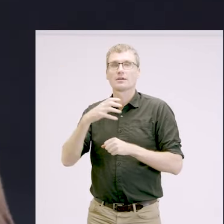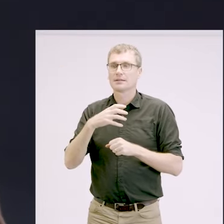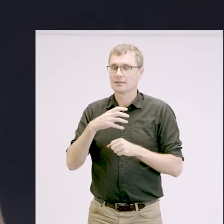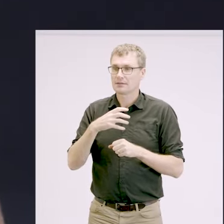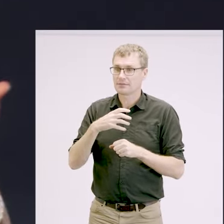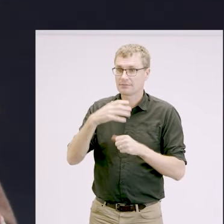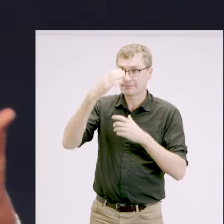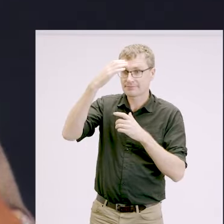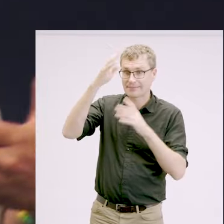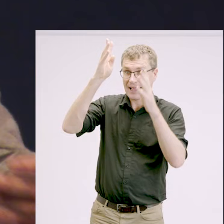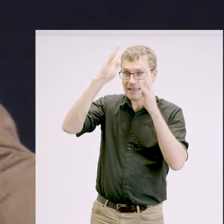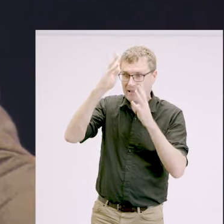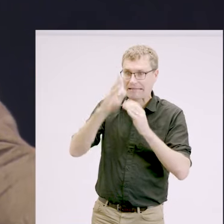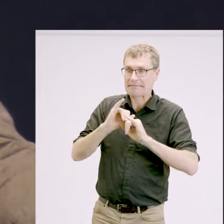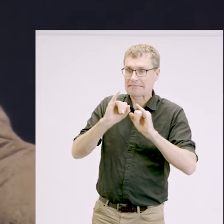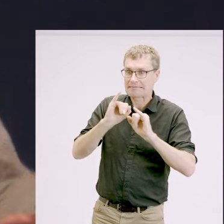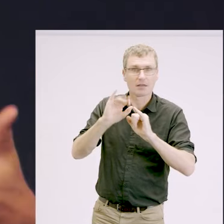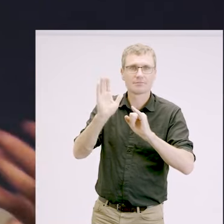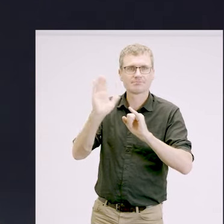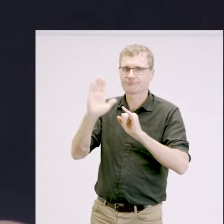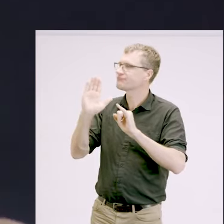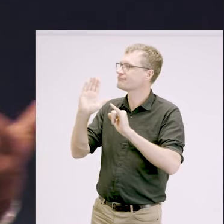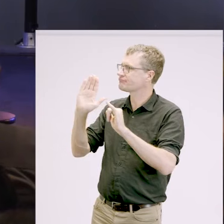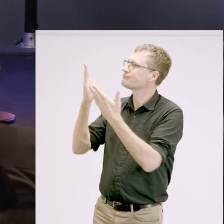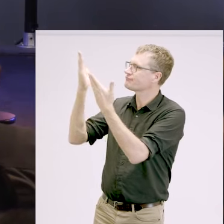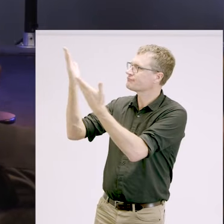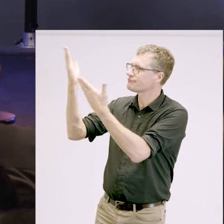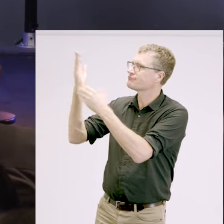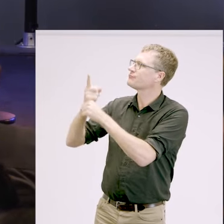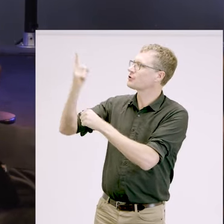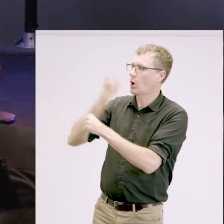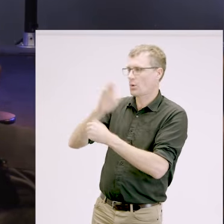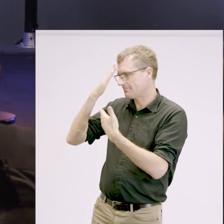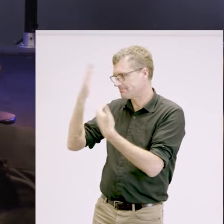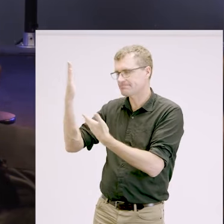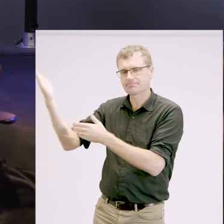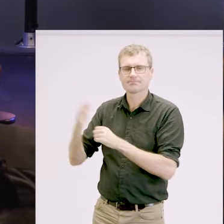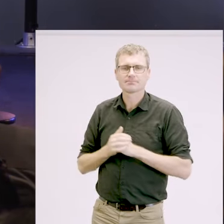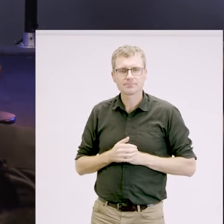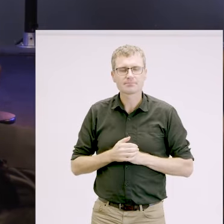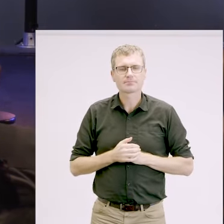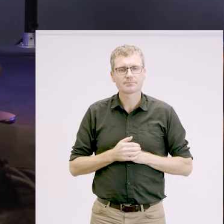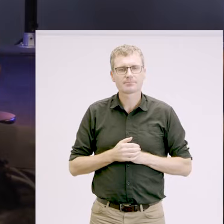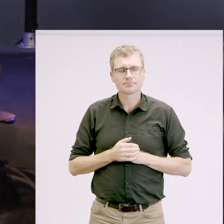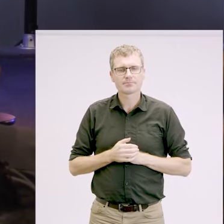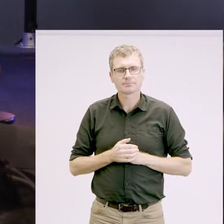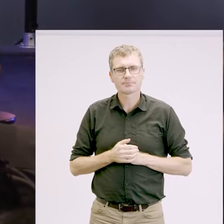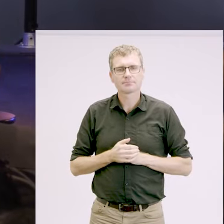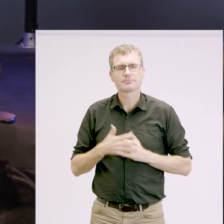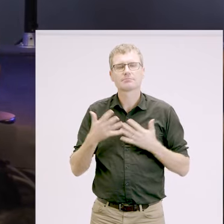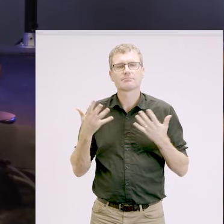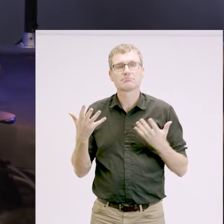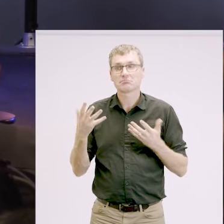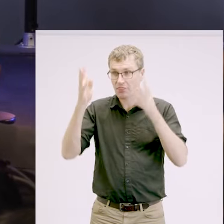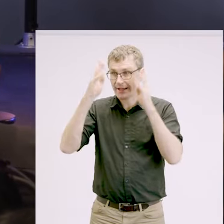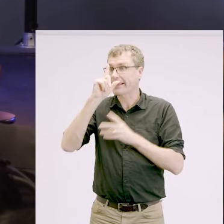being defiled by his actions before God than he is by the possibility of offending the king, his patron. The king could literally,